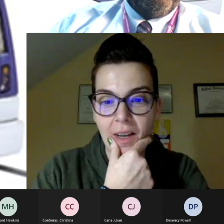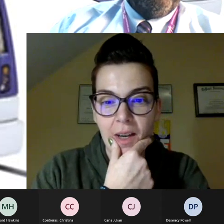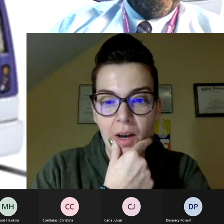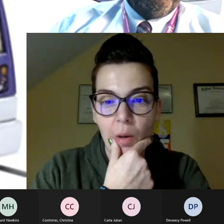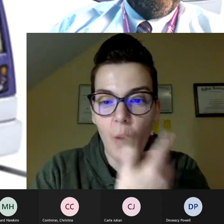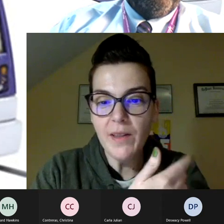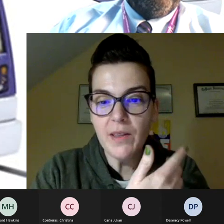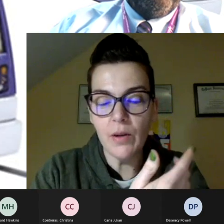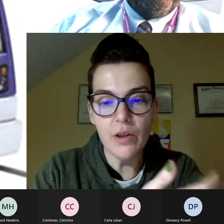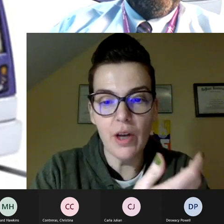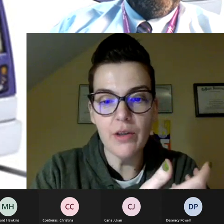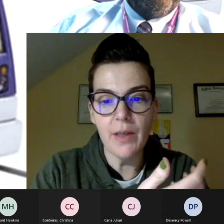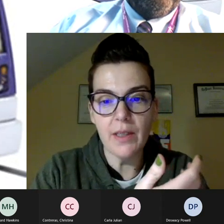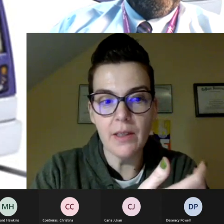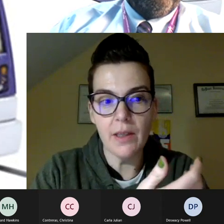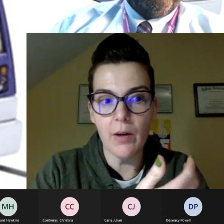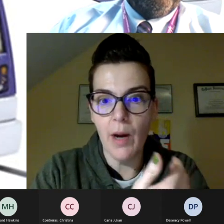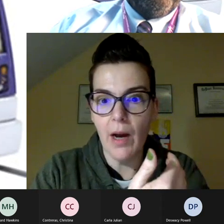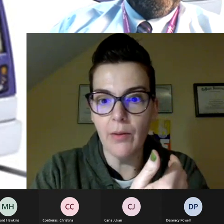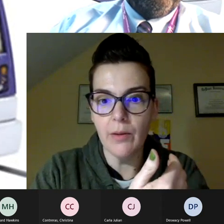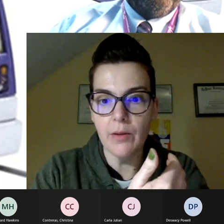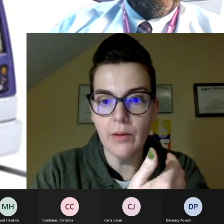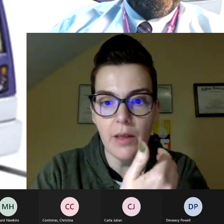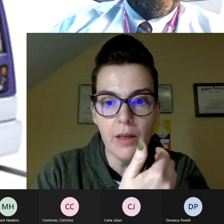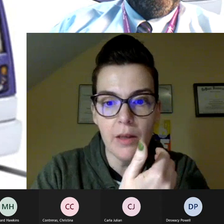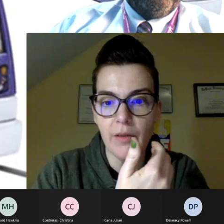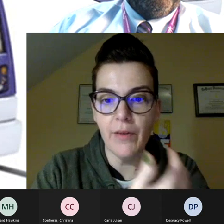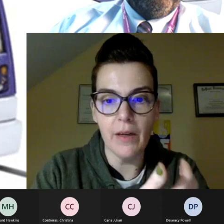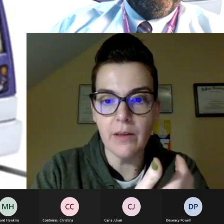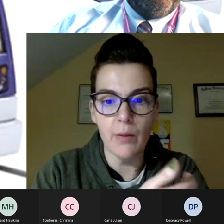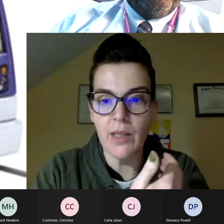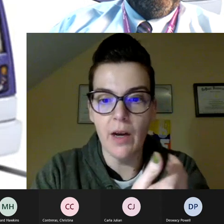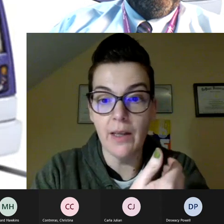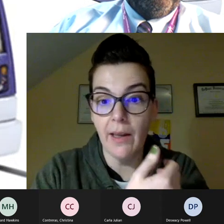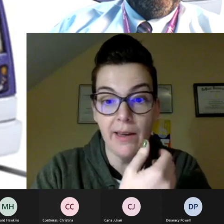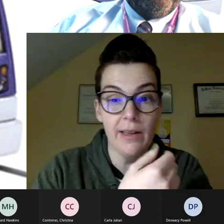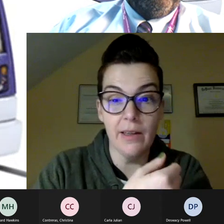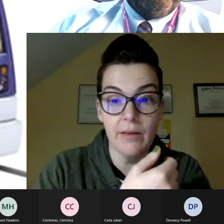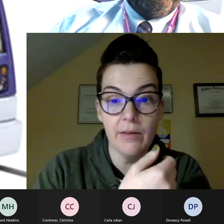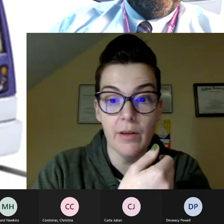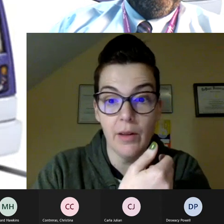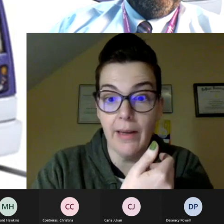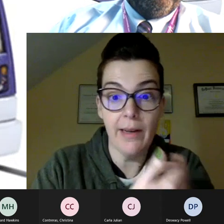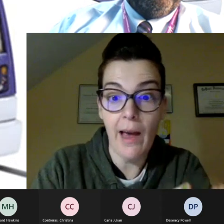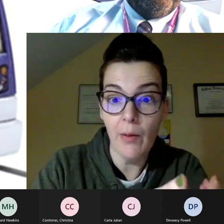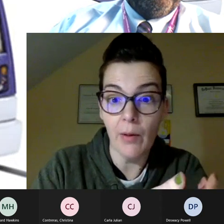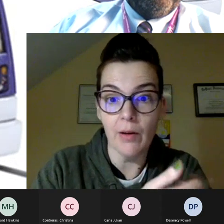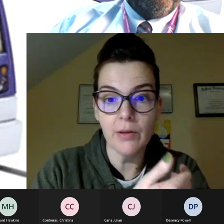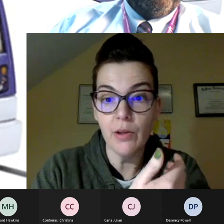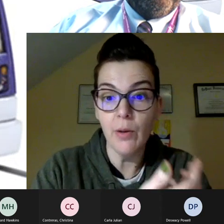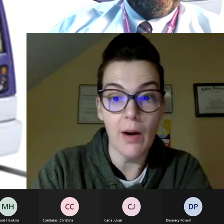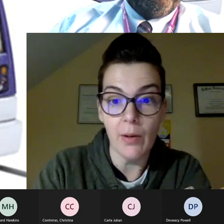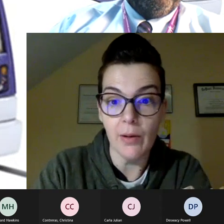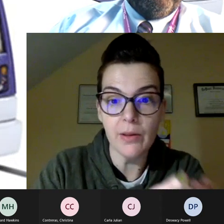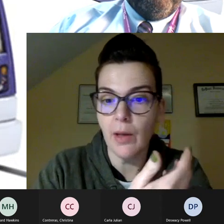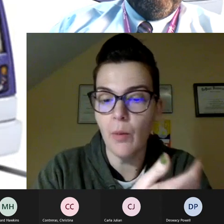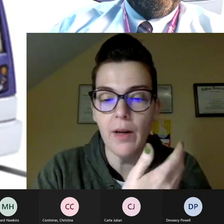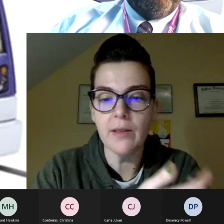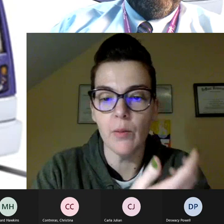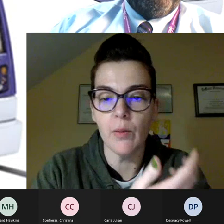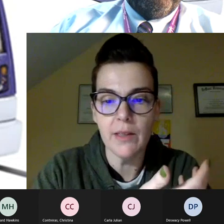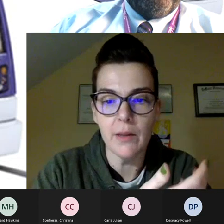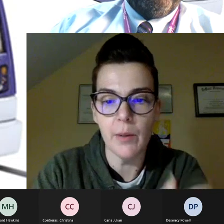And then what sort of judgment is there around the fix? Are we talking like, is it like an hour,